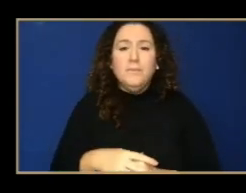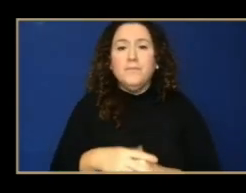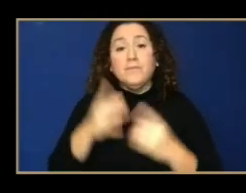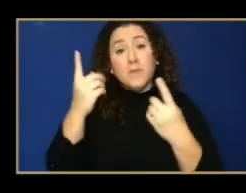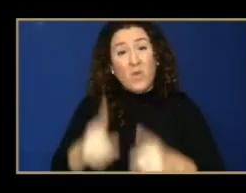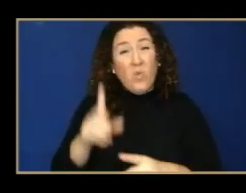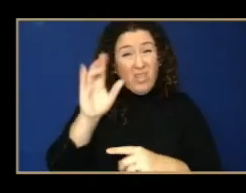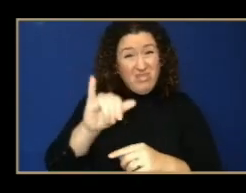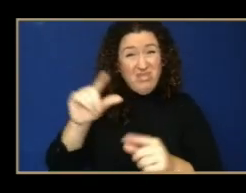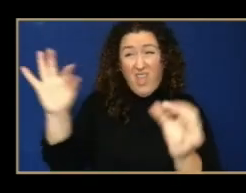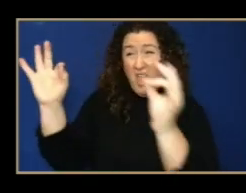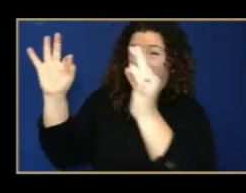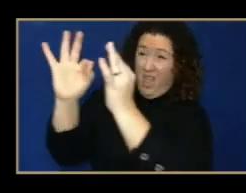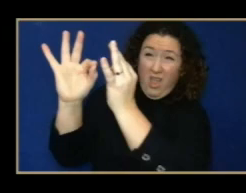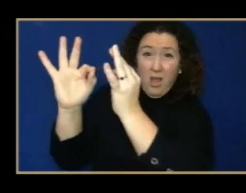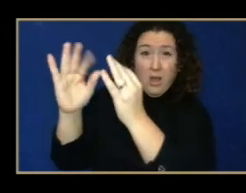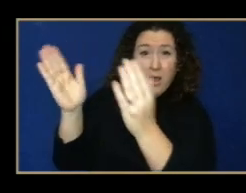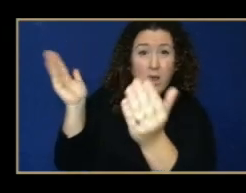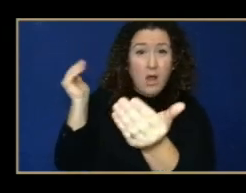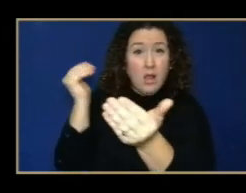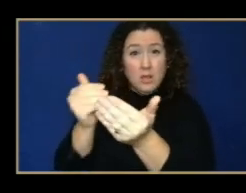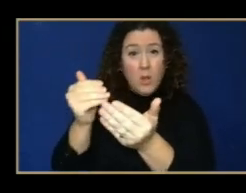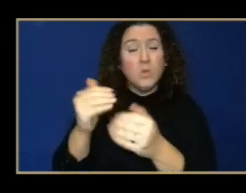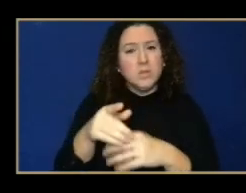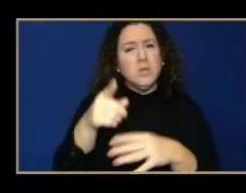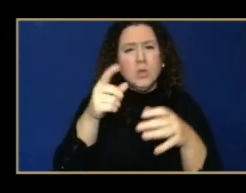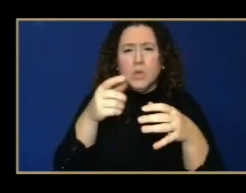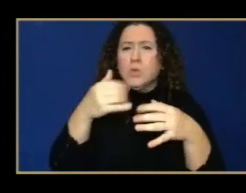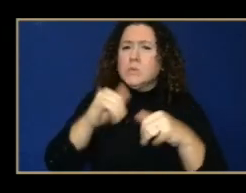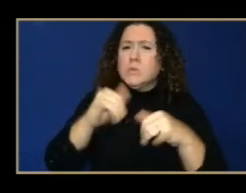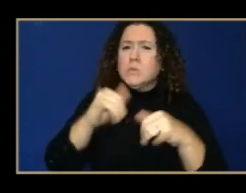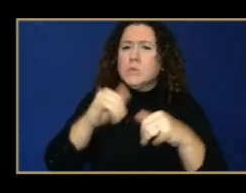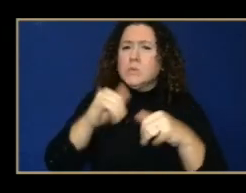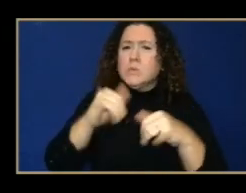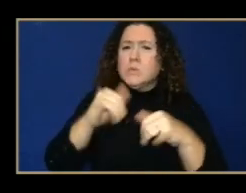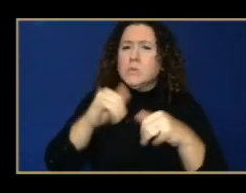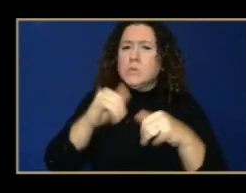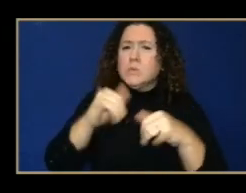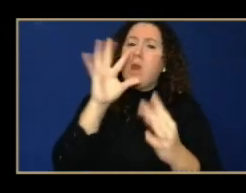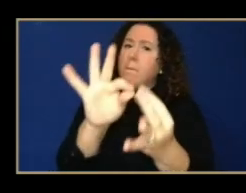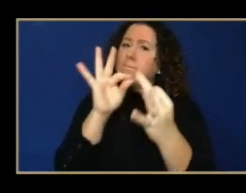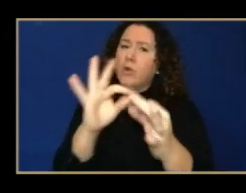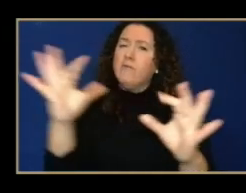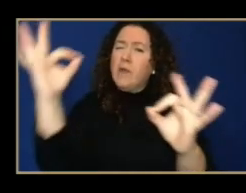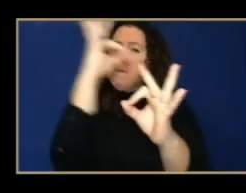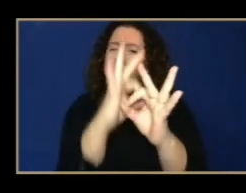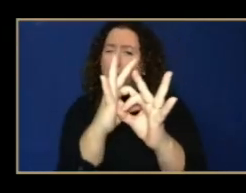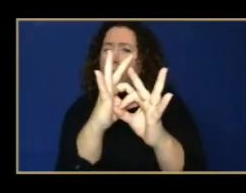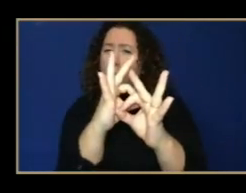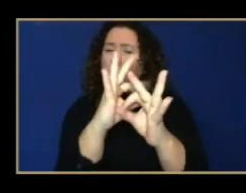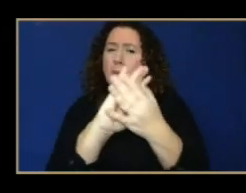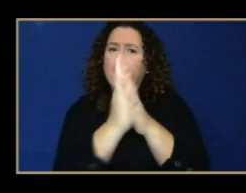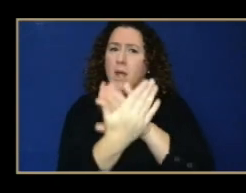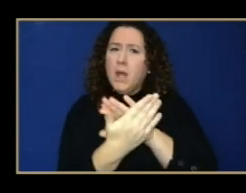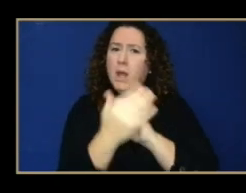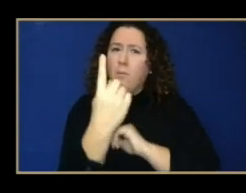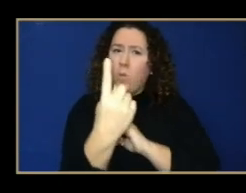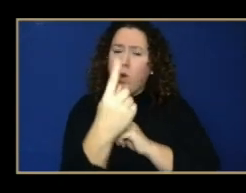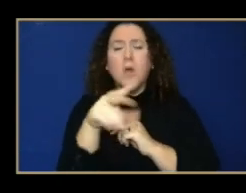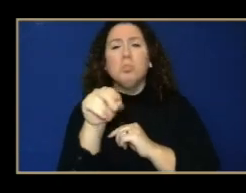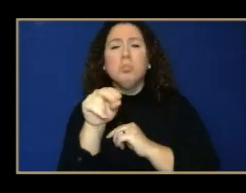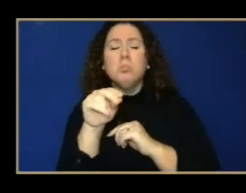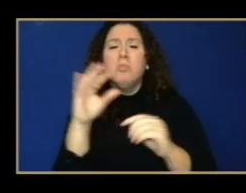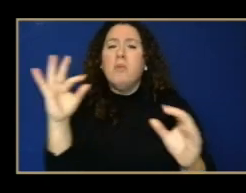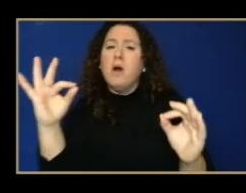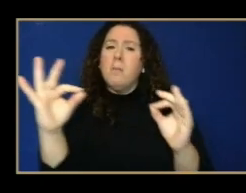they won't. You'll still be able to separate them as two bright objects. It's not like they will merge into one, but you should be able to see them as two